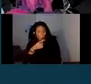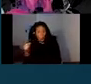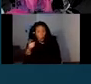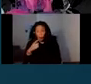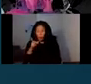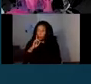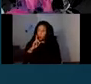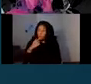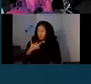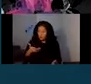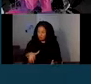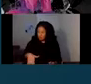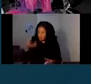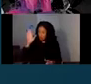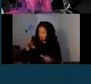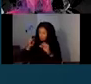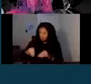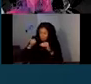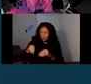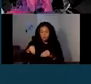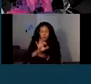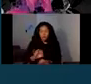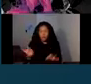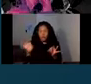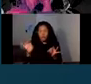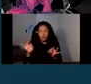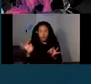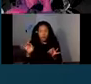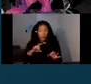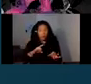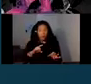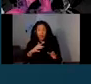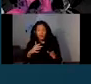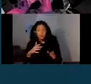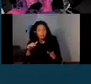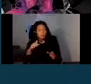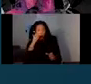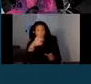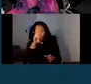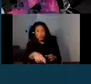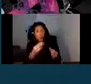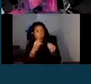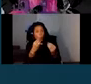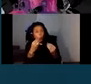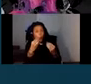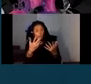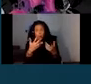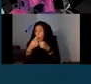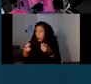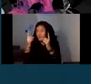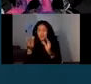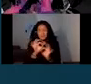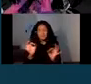that our sex is not bred up to it, as being not suffered to be instructed in schools and